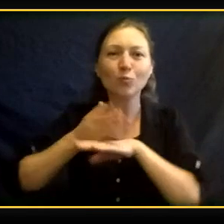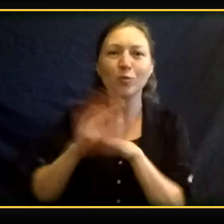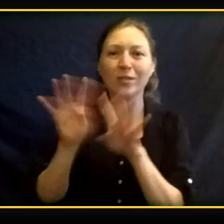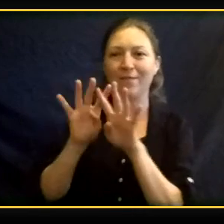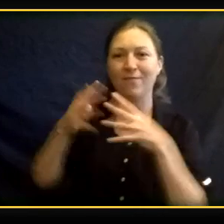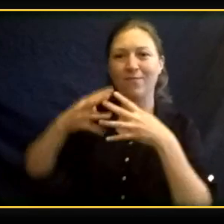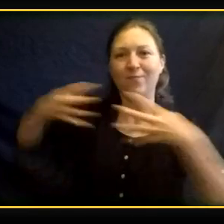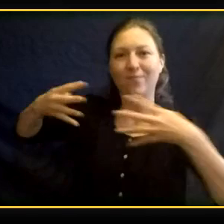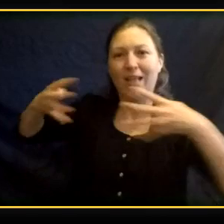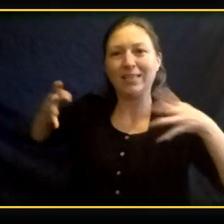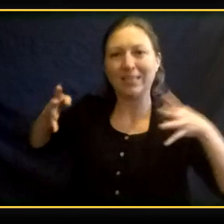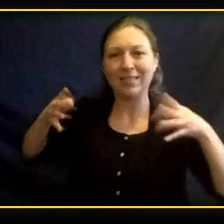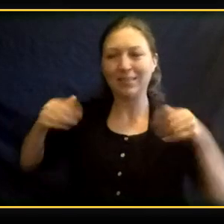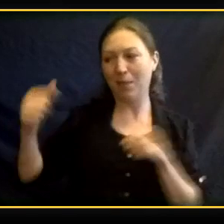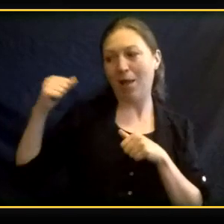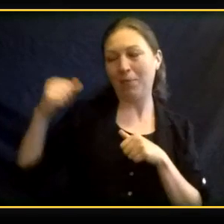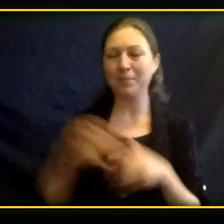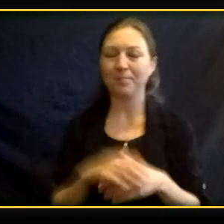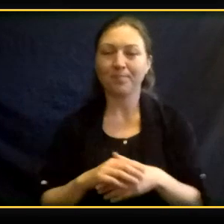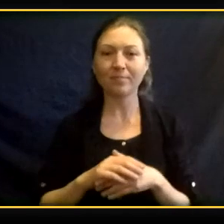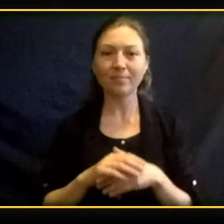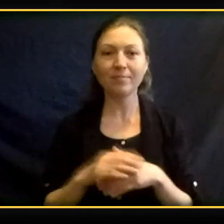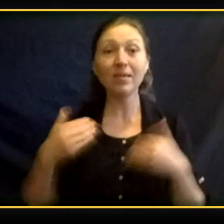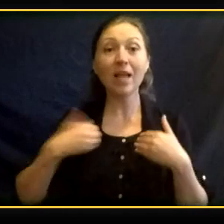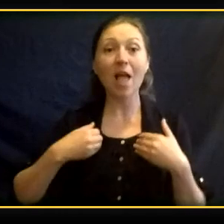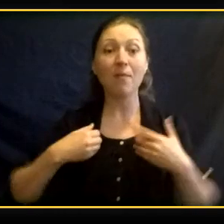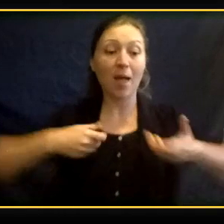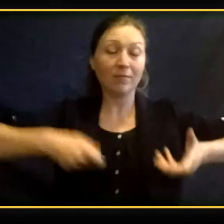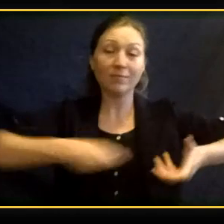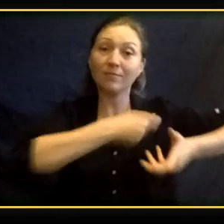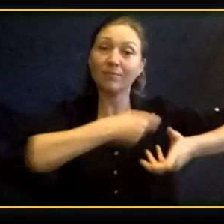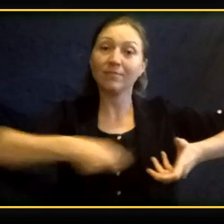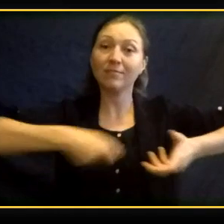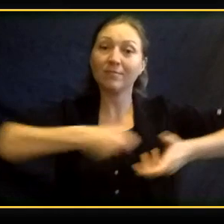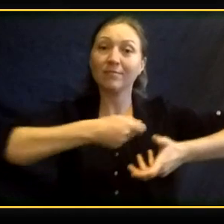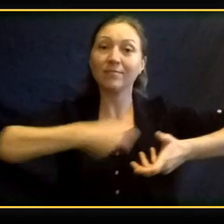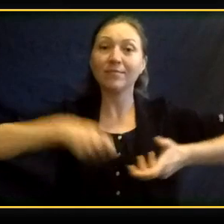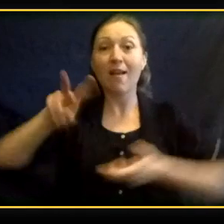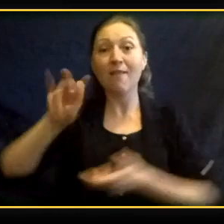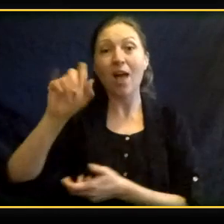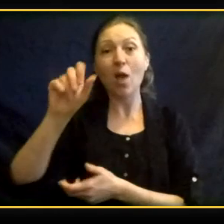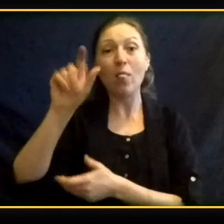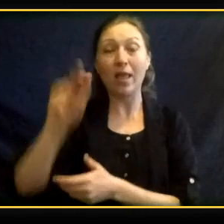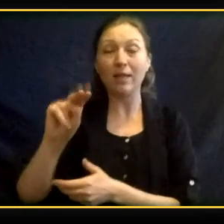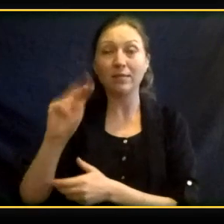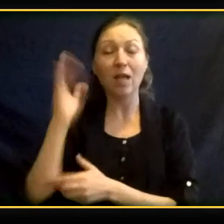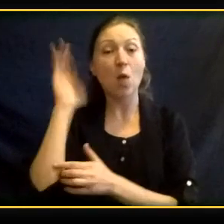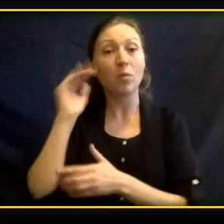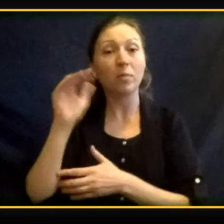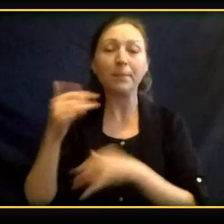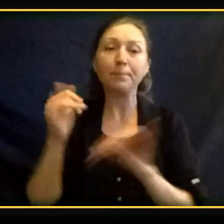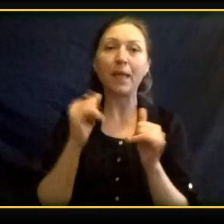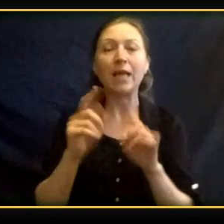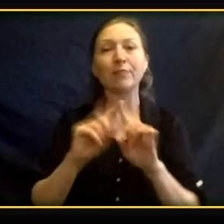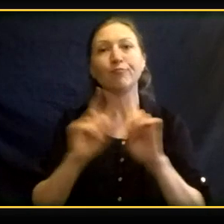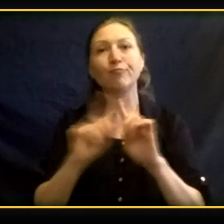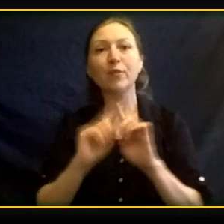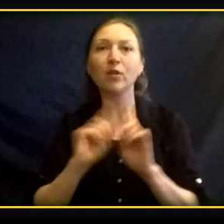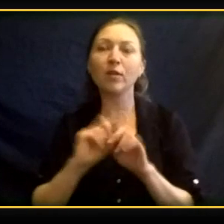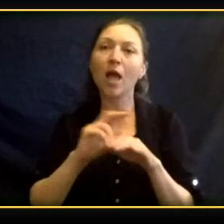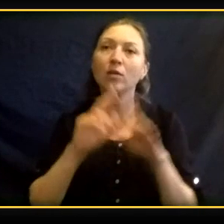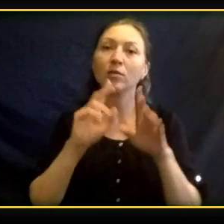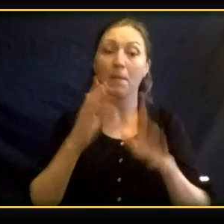my violin, which I am excited to perform for you tonight. I will be playing a mix of original songs and